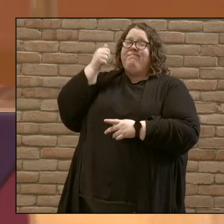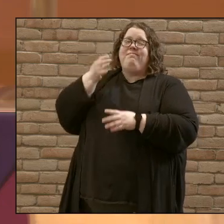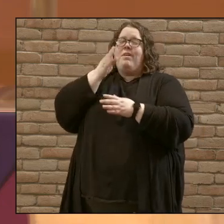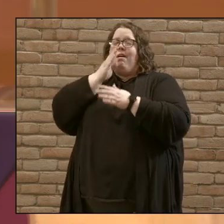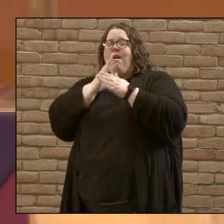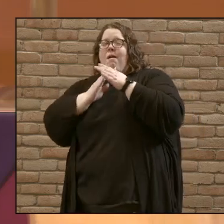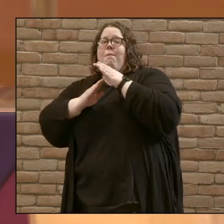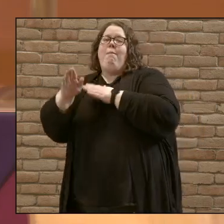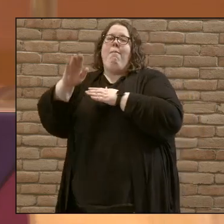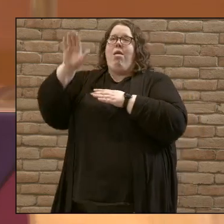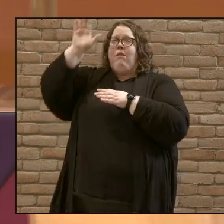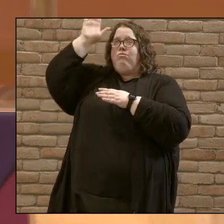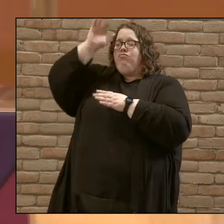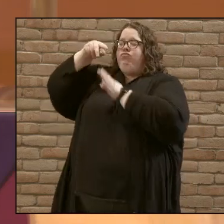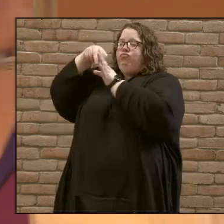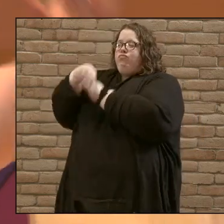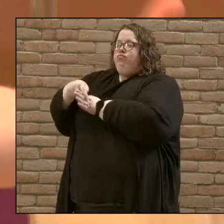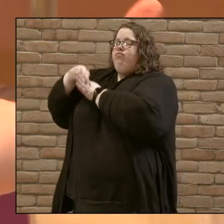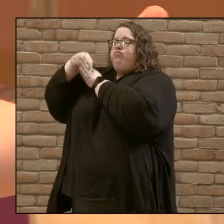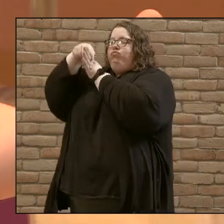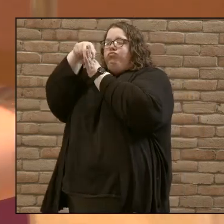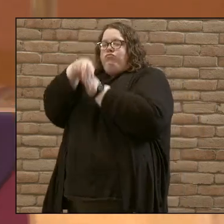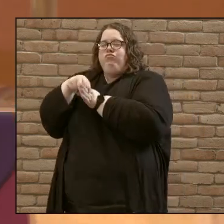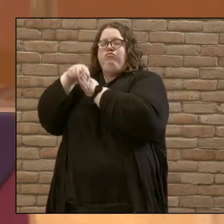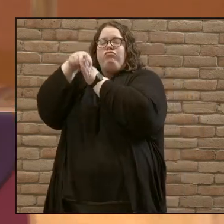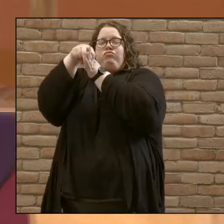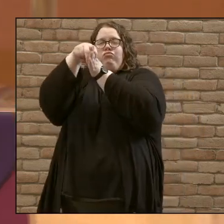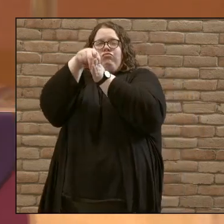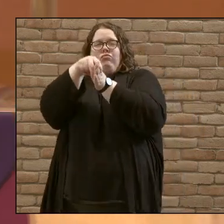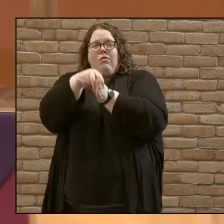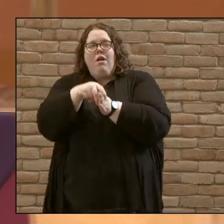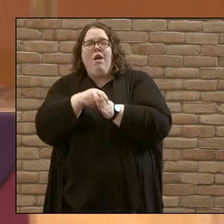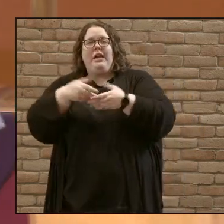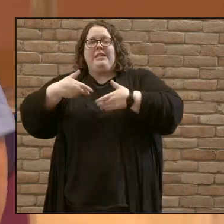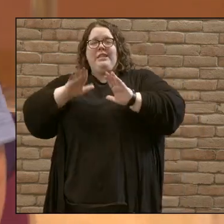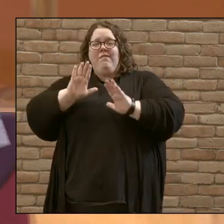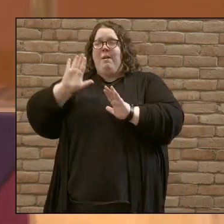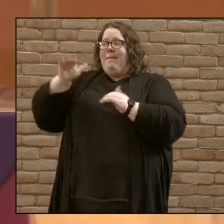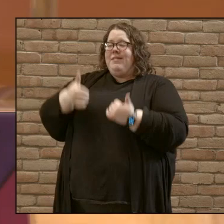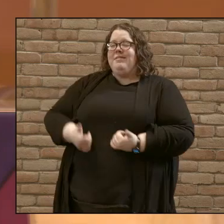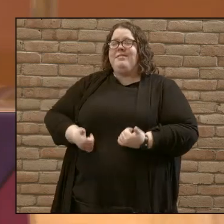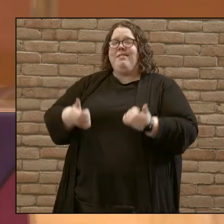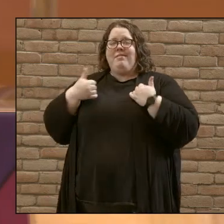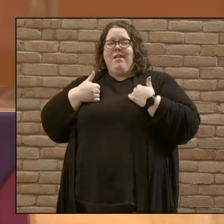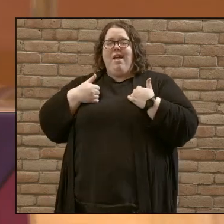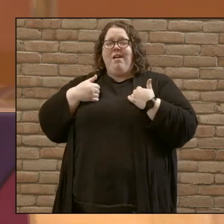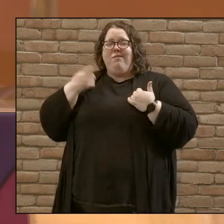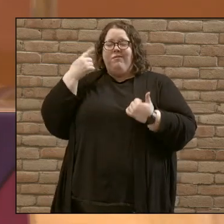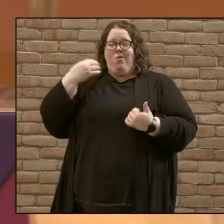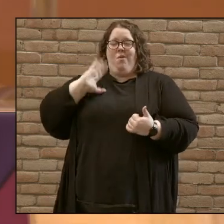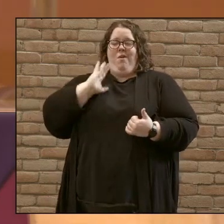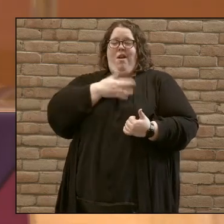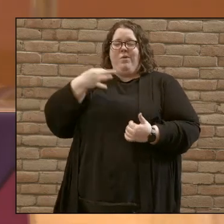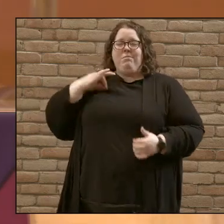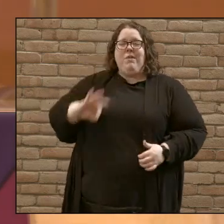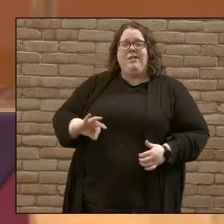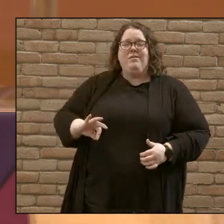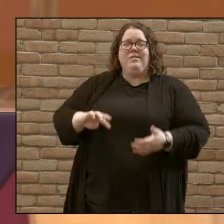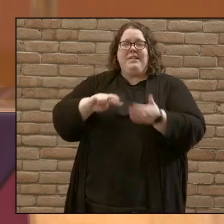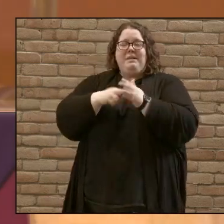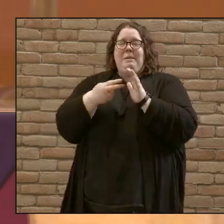humble into Jerusalem to give his life as a sacrifice that we might have forgiveness, that we might